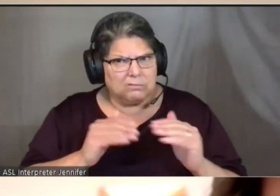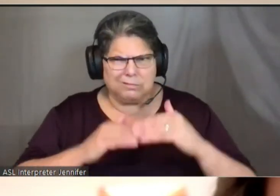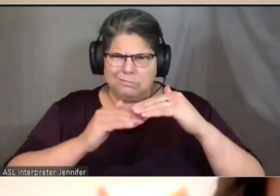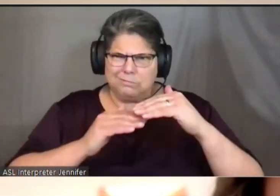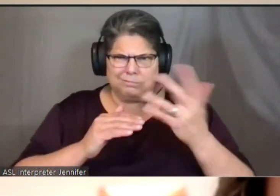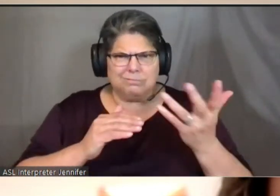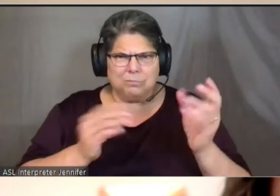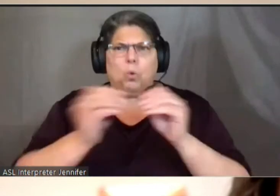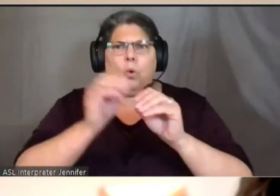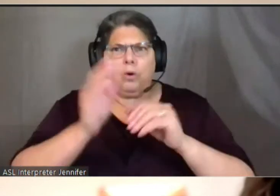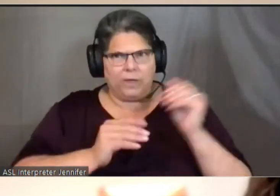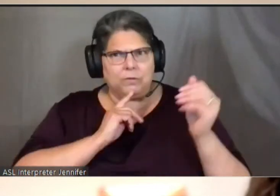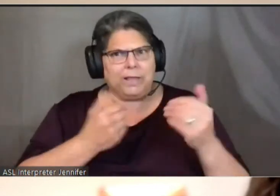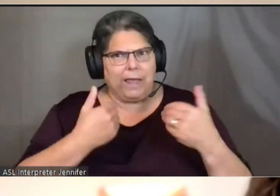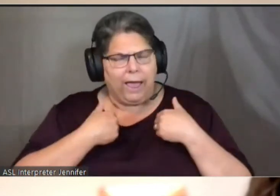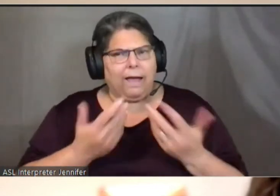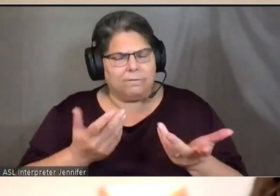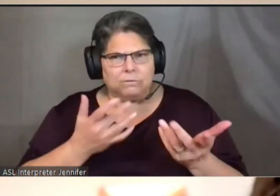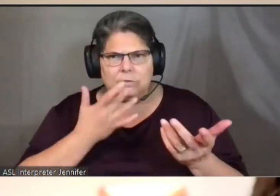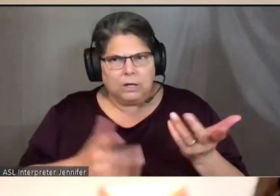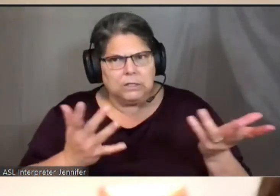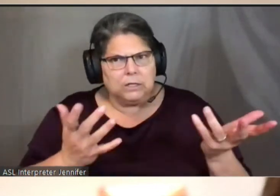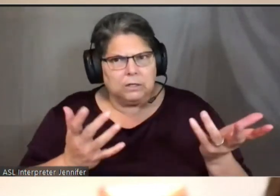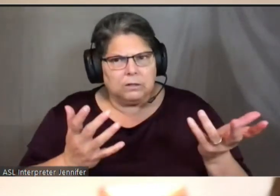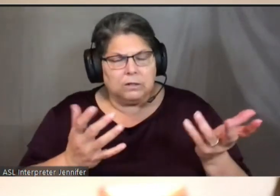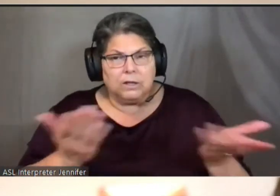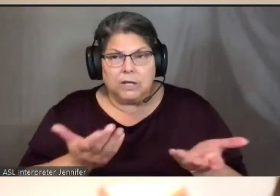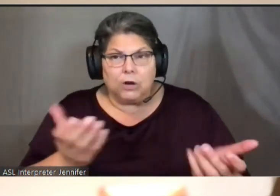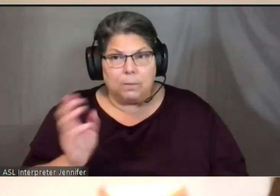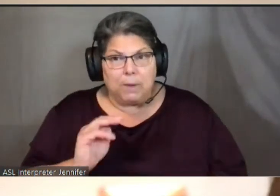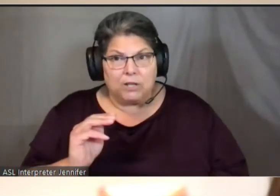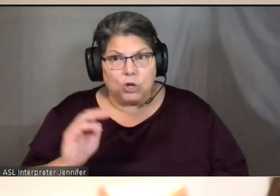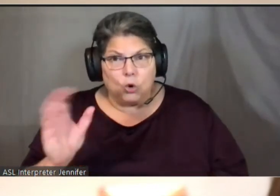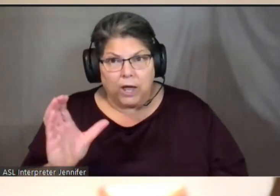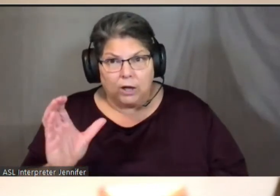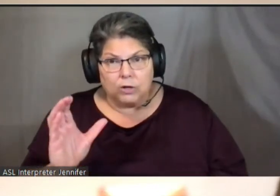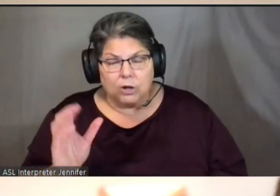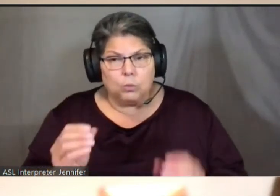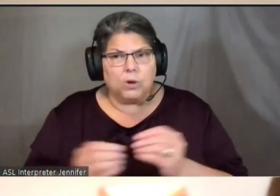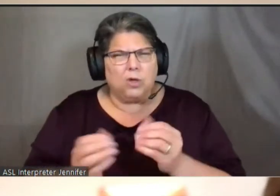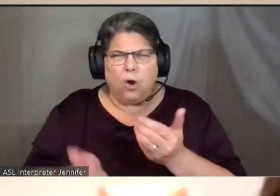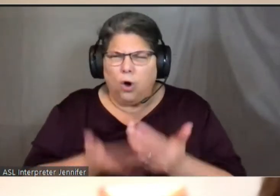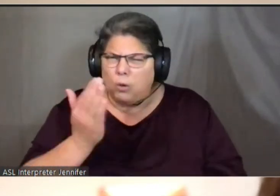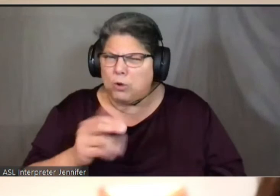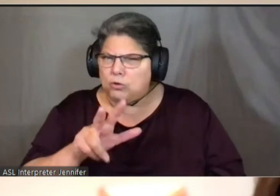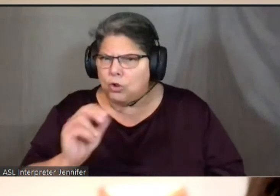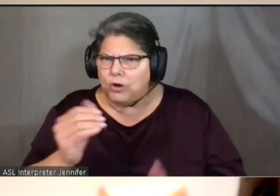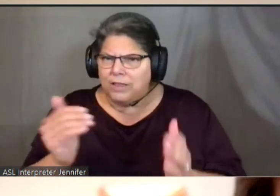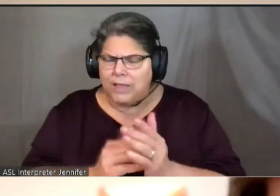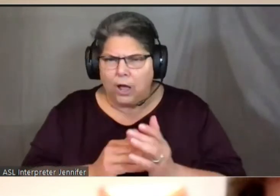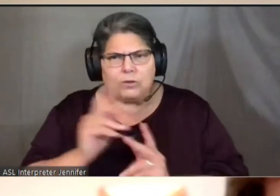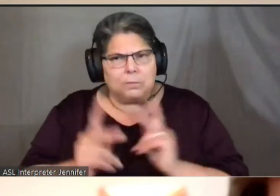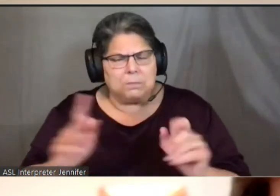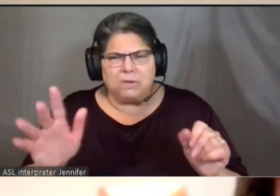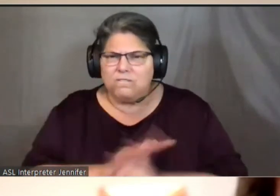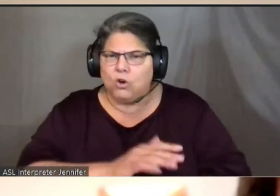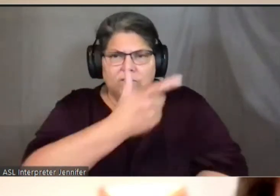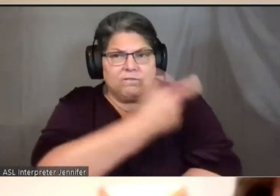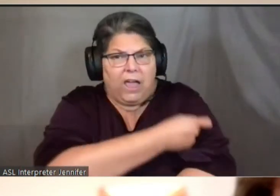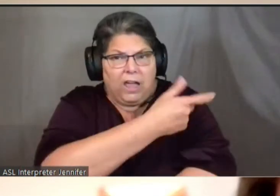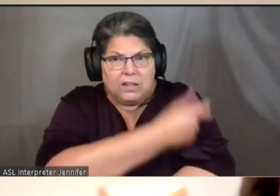vaccinated. Here in Mendocino County, with almost 30,000 fully vaccinated people, and for a vaccine